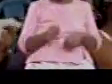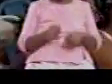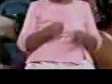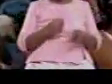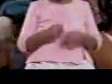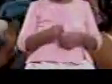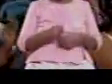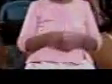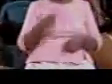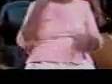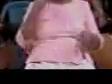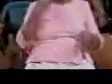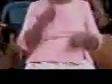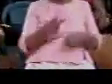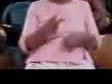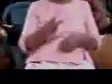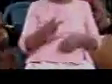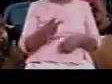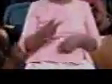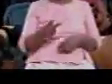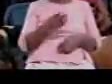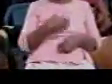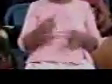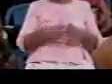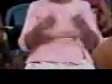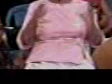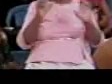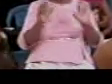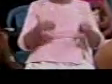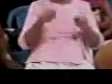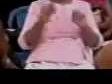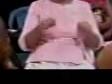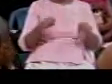Feasibility. Great possibility.